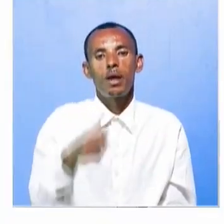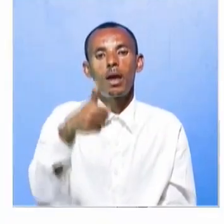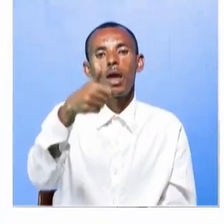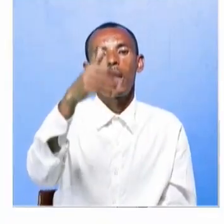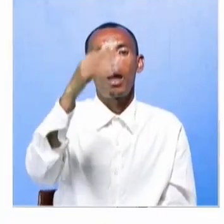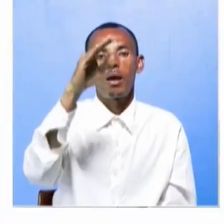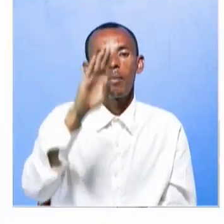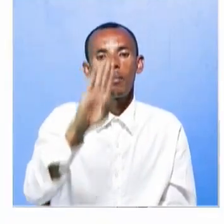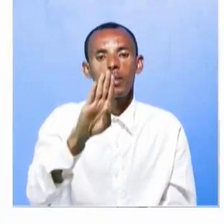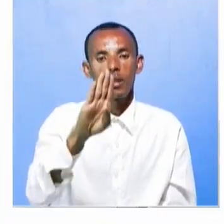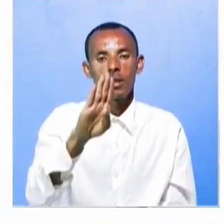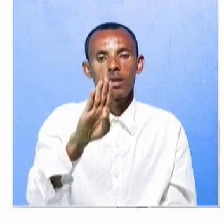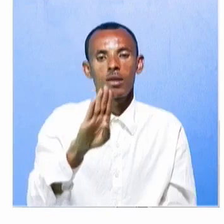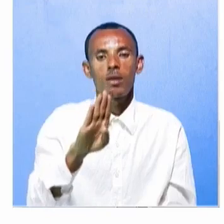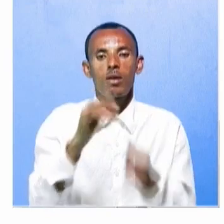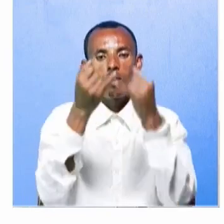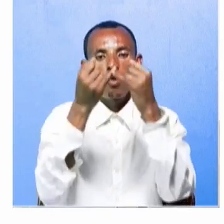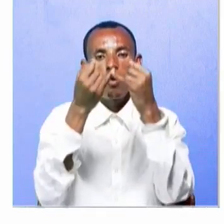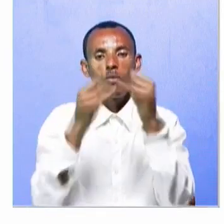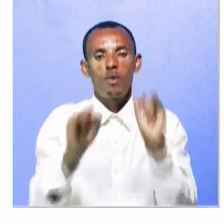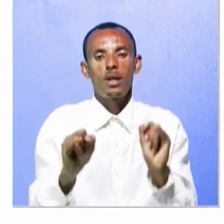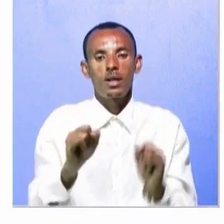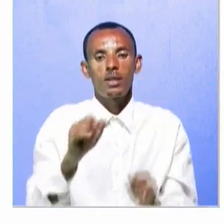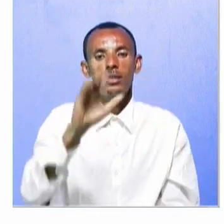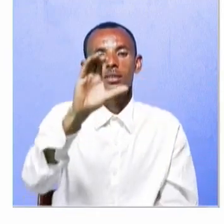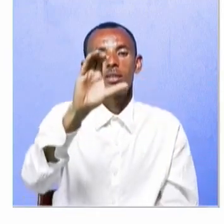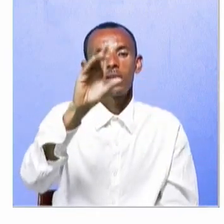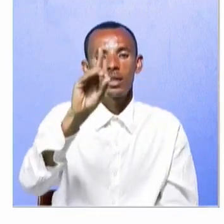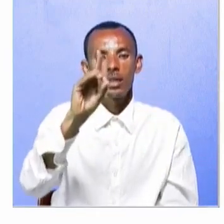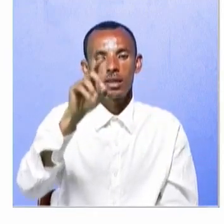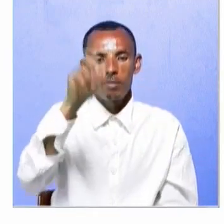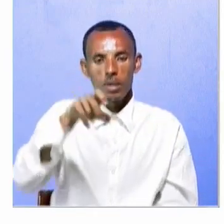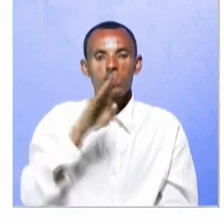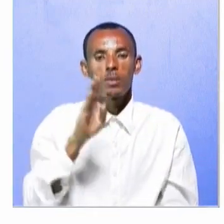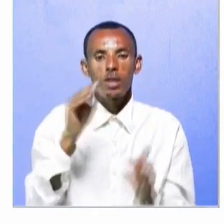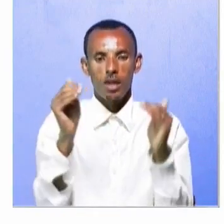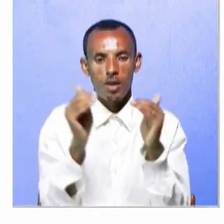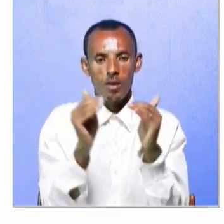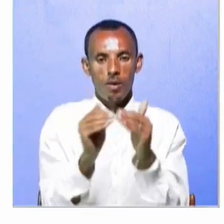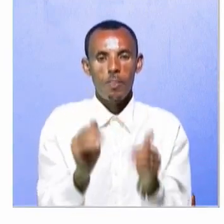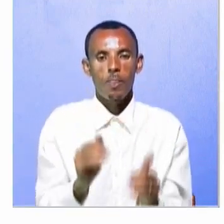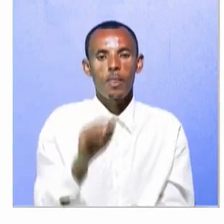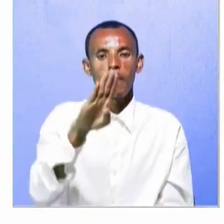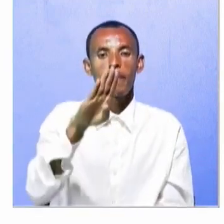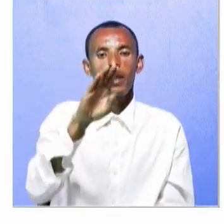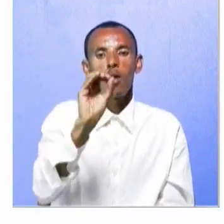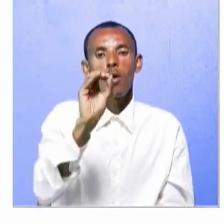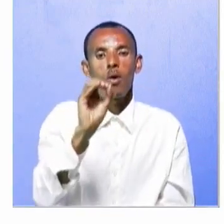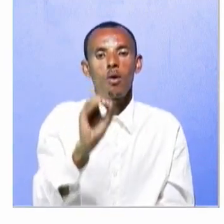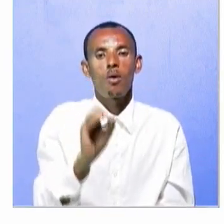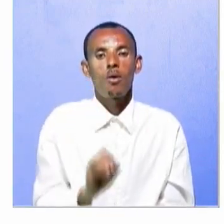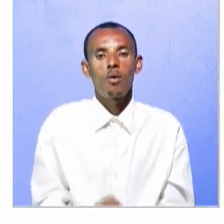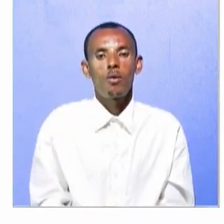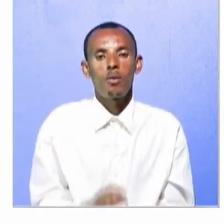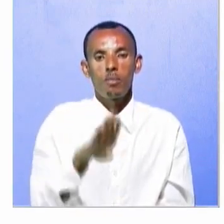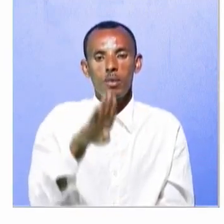AB over CD must be the same as BO